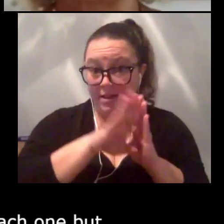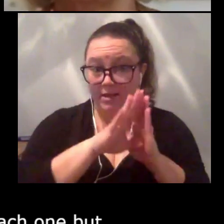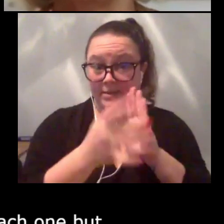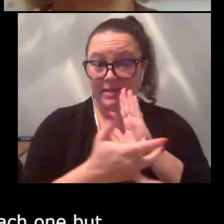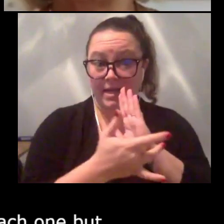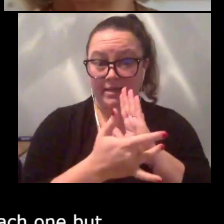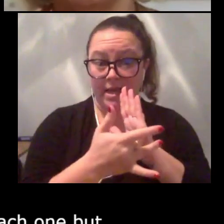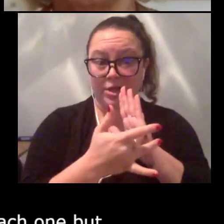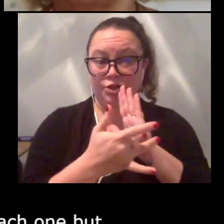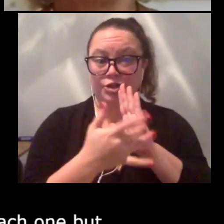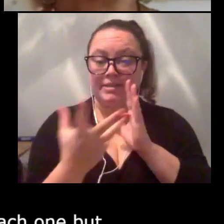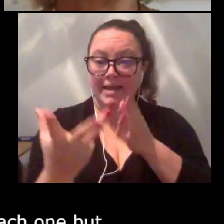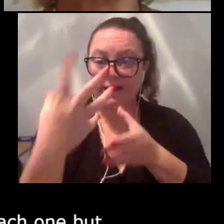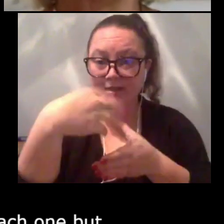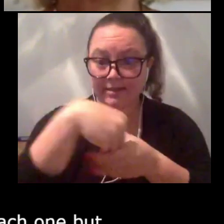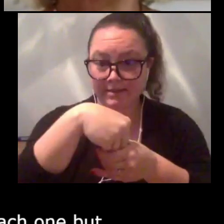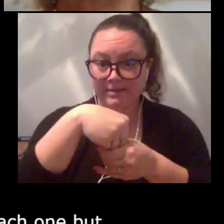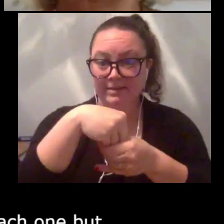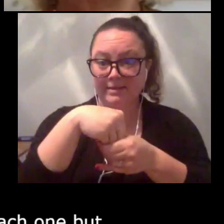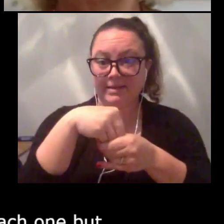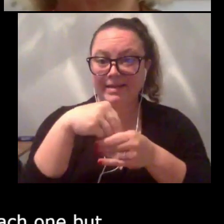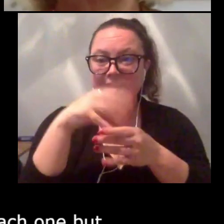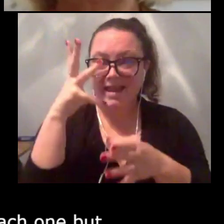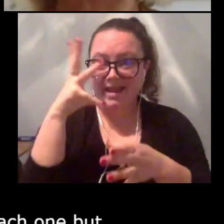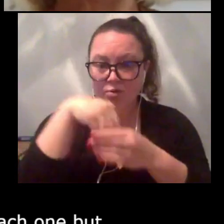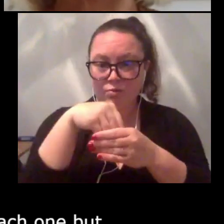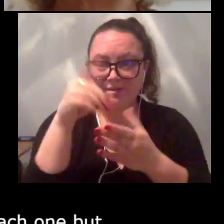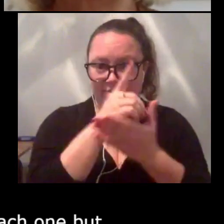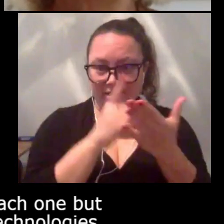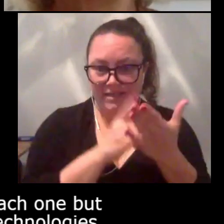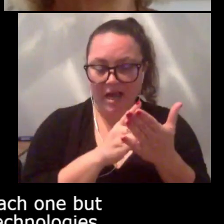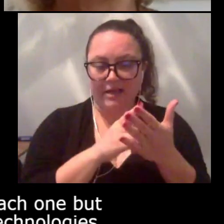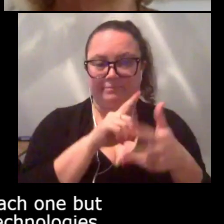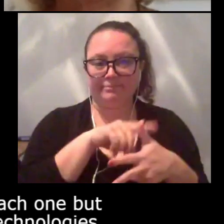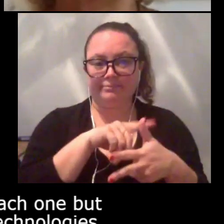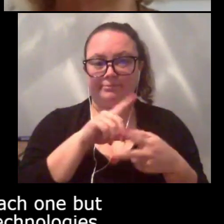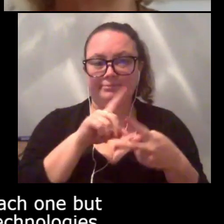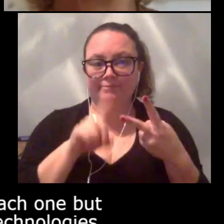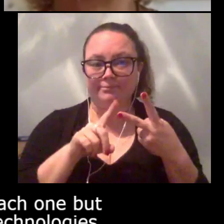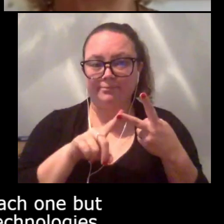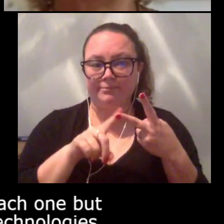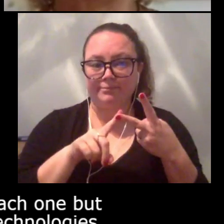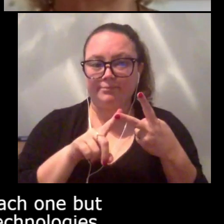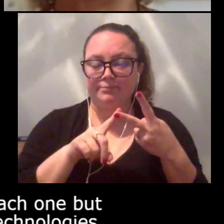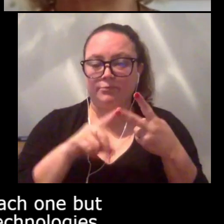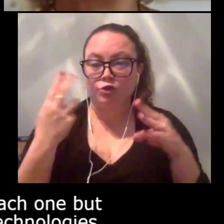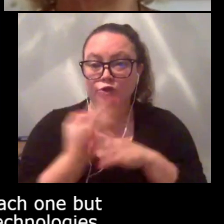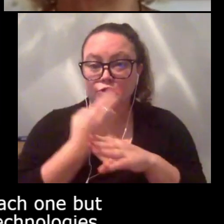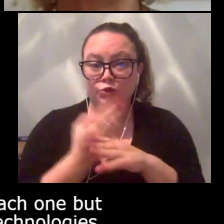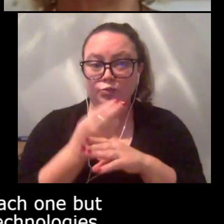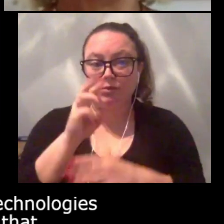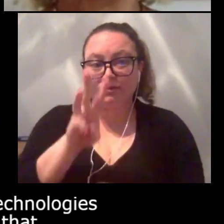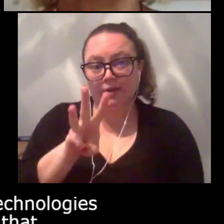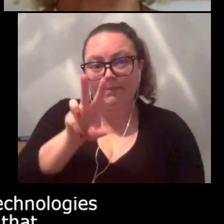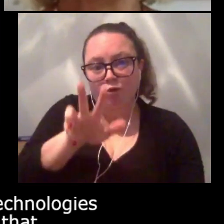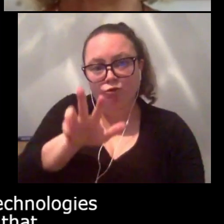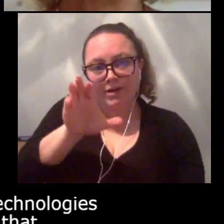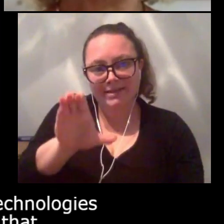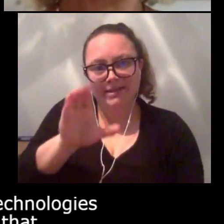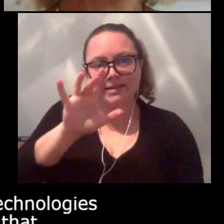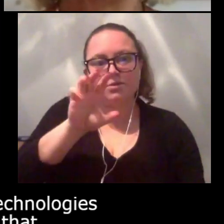incorporate inclusive design. We've mentioned that. Number 2 is to make use of W3C's web